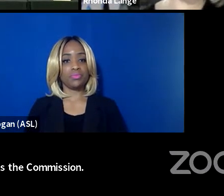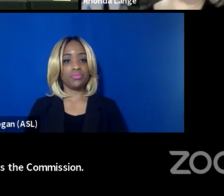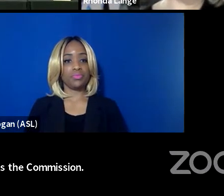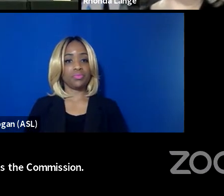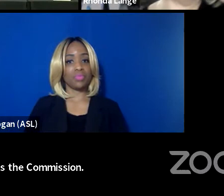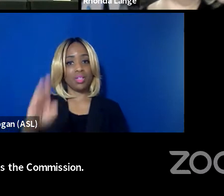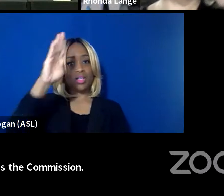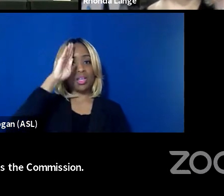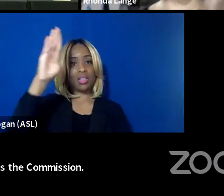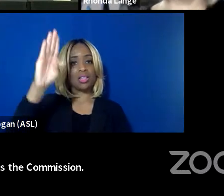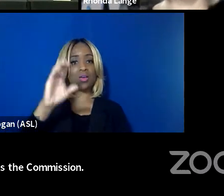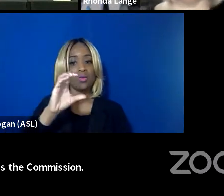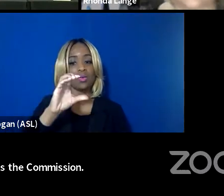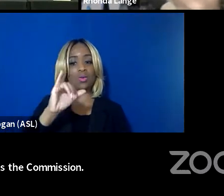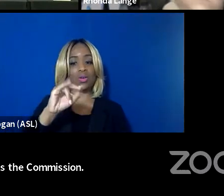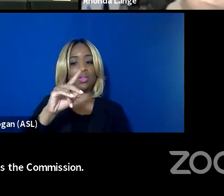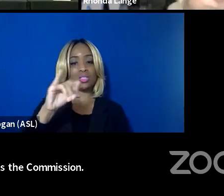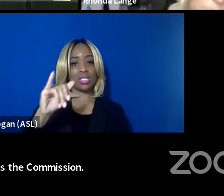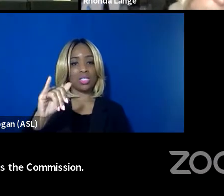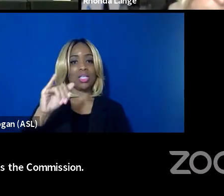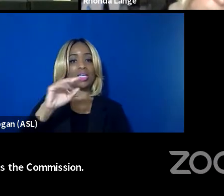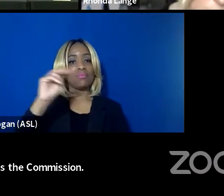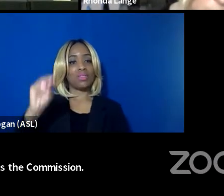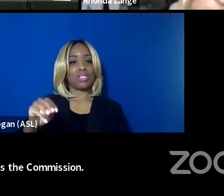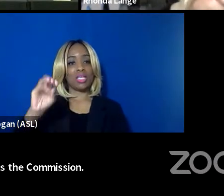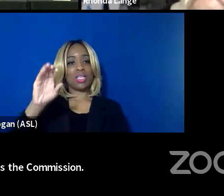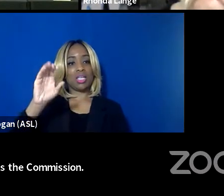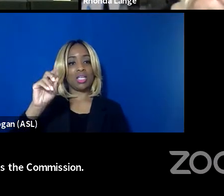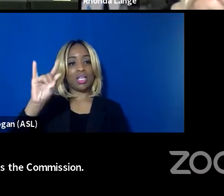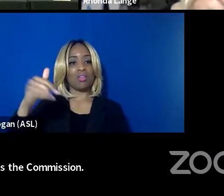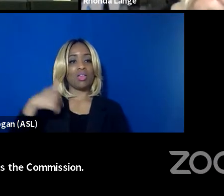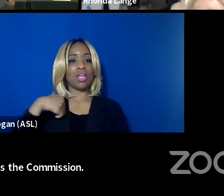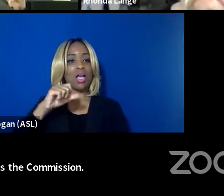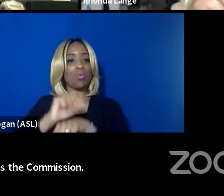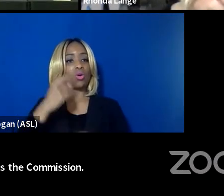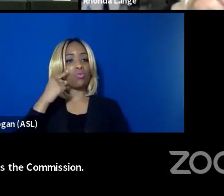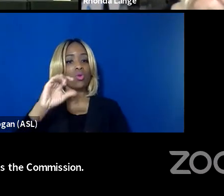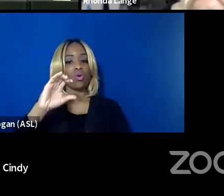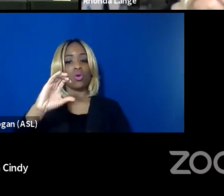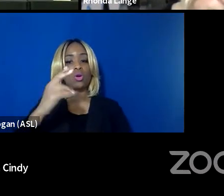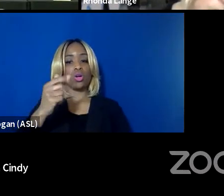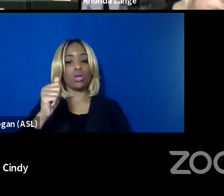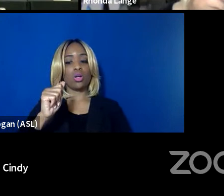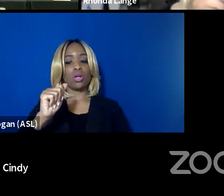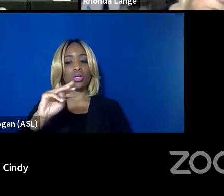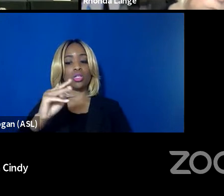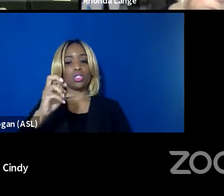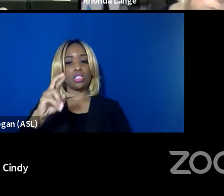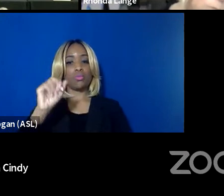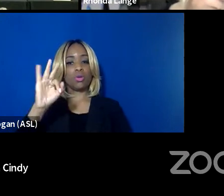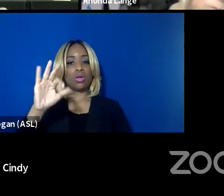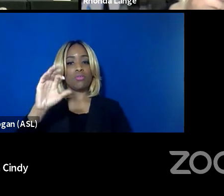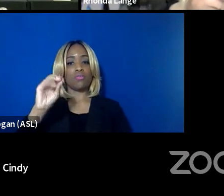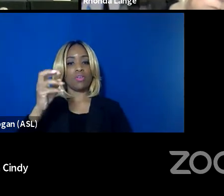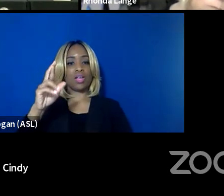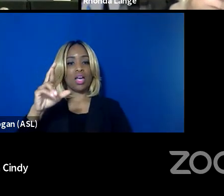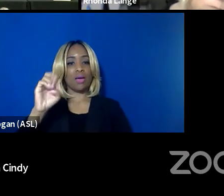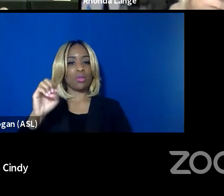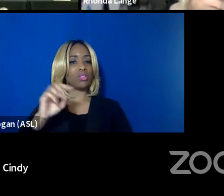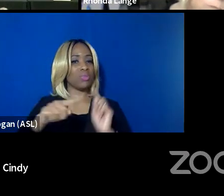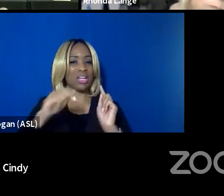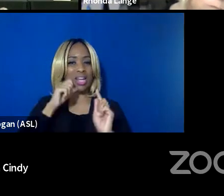Hello, I'm Cindy Larson, Muskegon County. I do work for the Chamber of Commerce, but I'm not representing them today. I'm just a